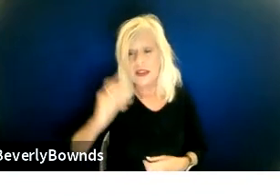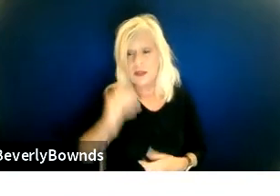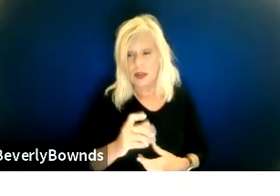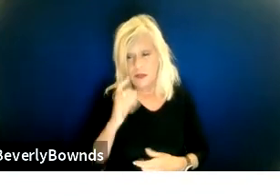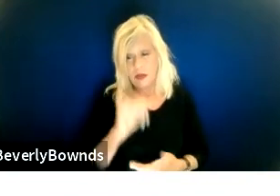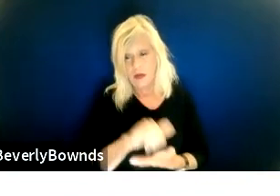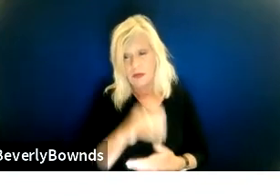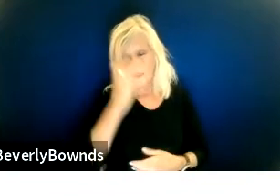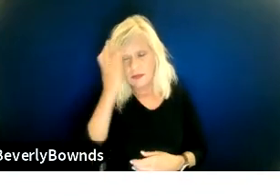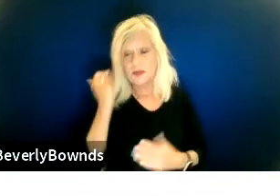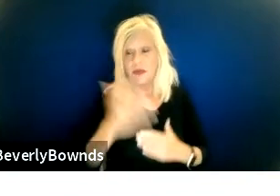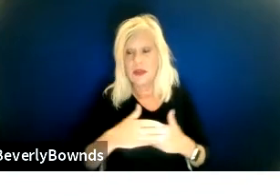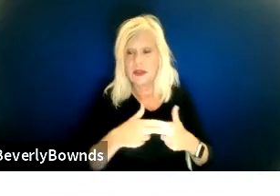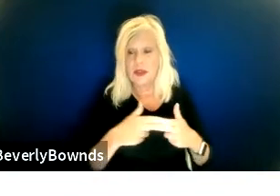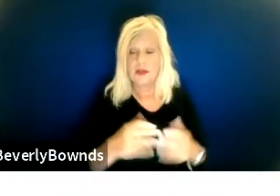please.